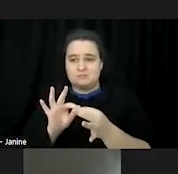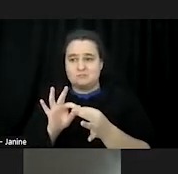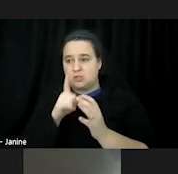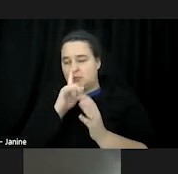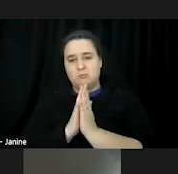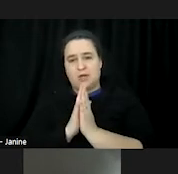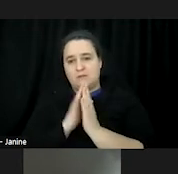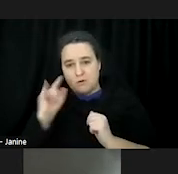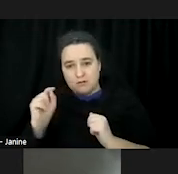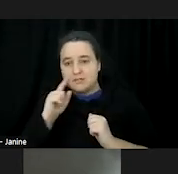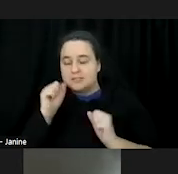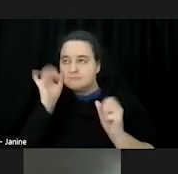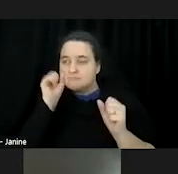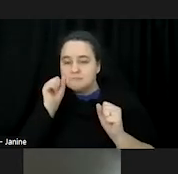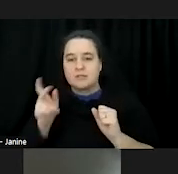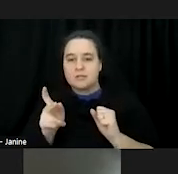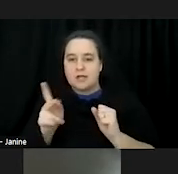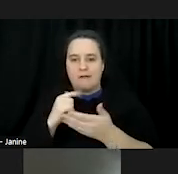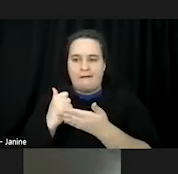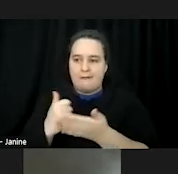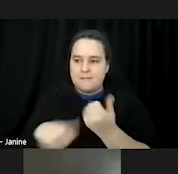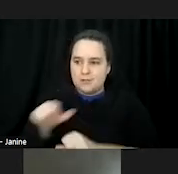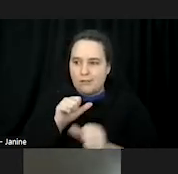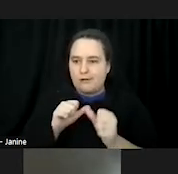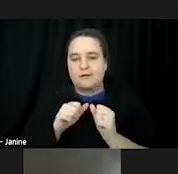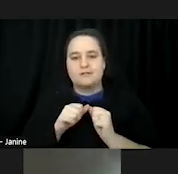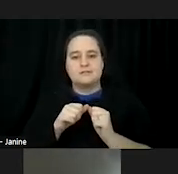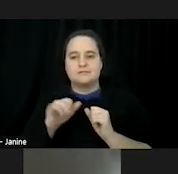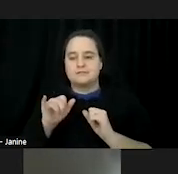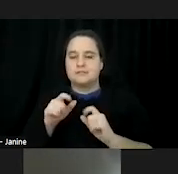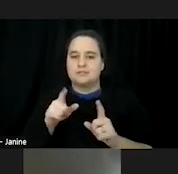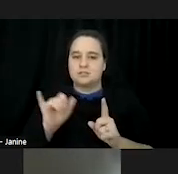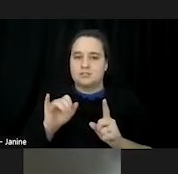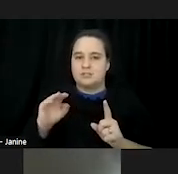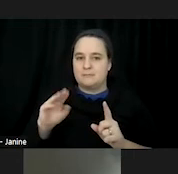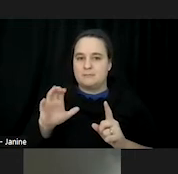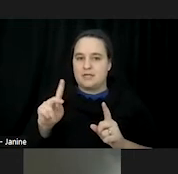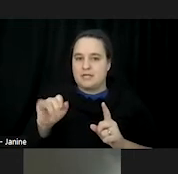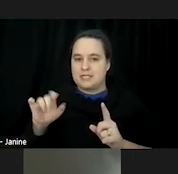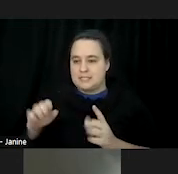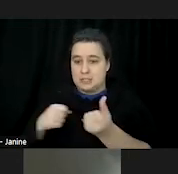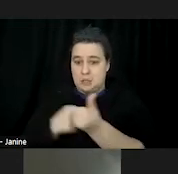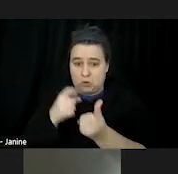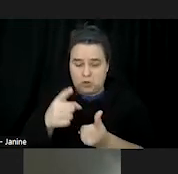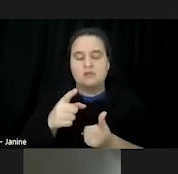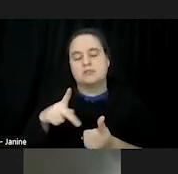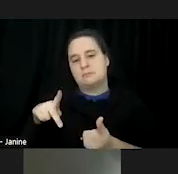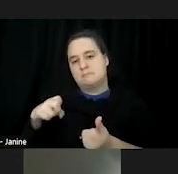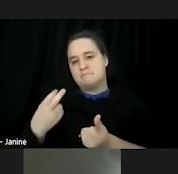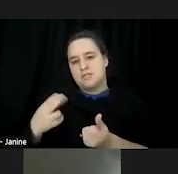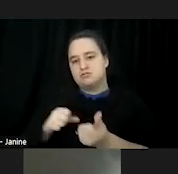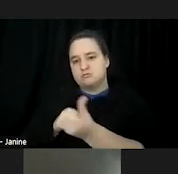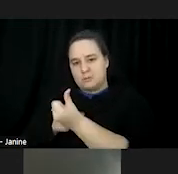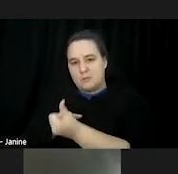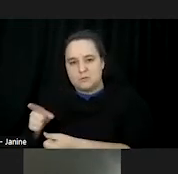It's just phenomenal how they're able to help each other out. And just as well as she says, Mackenzie supports her. Peach also